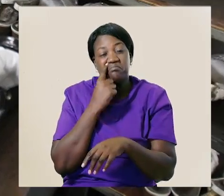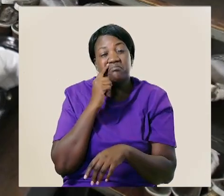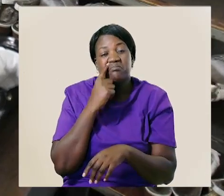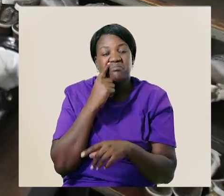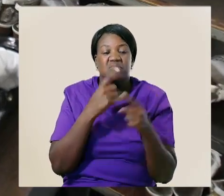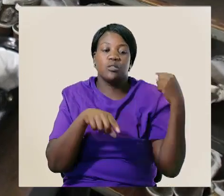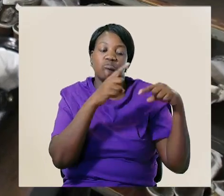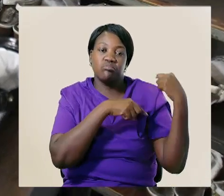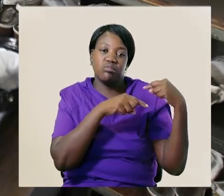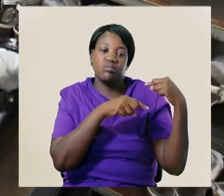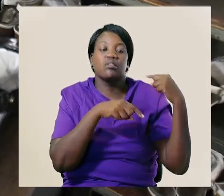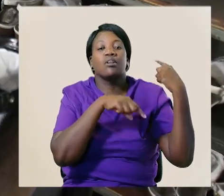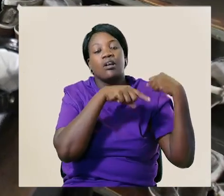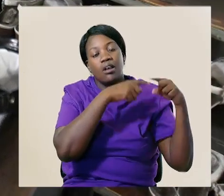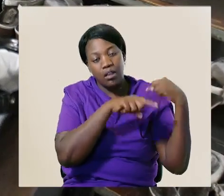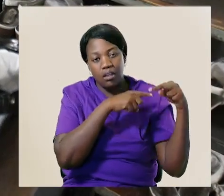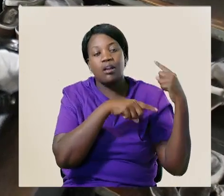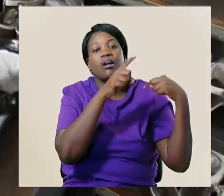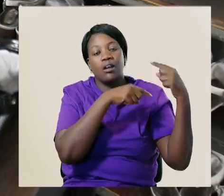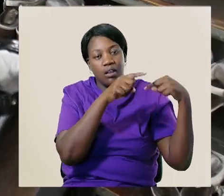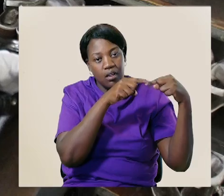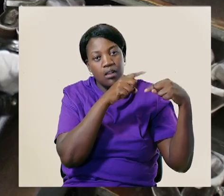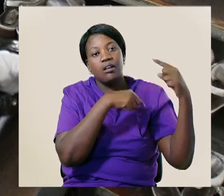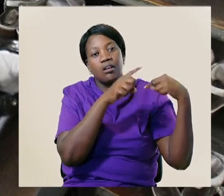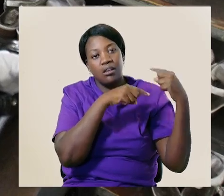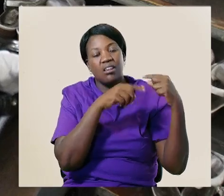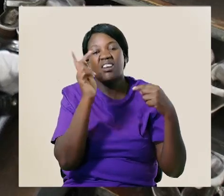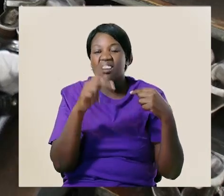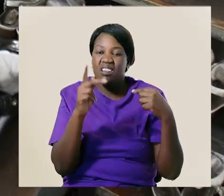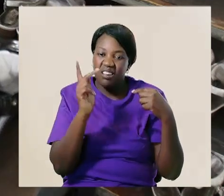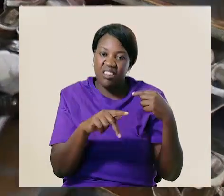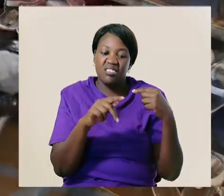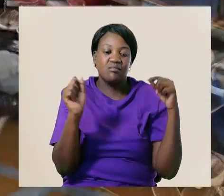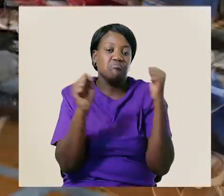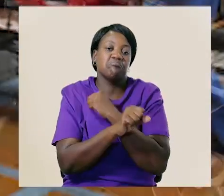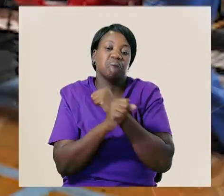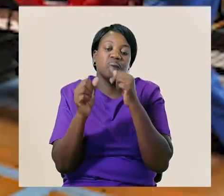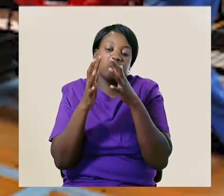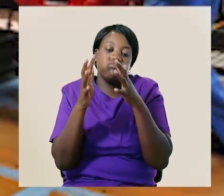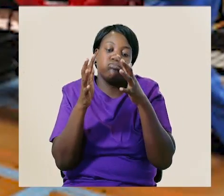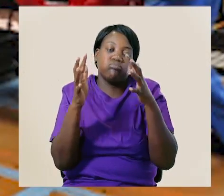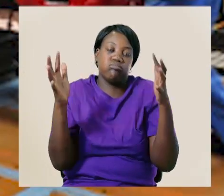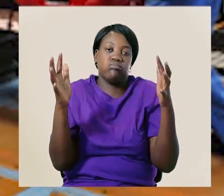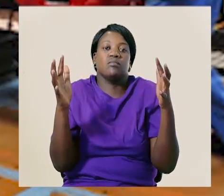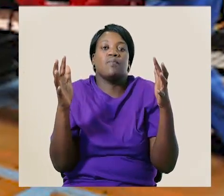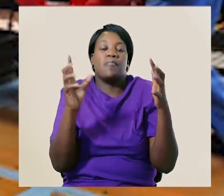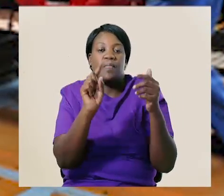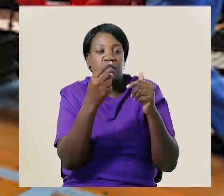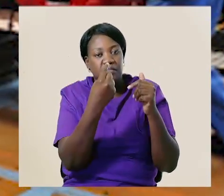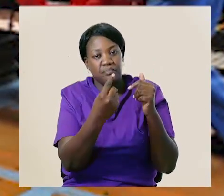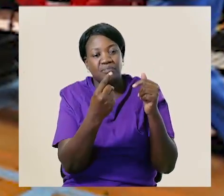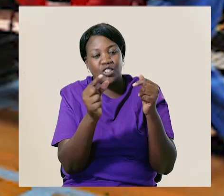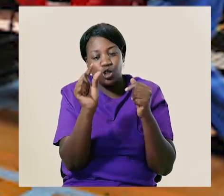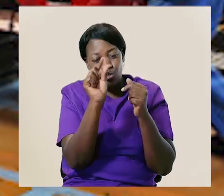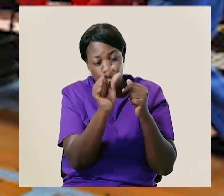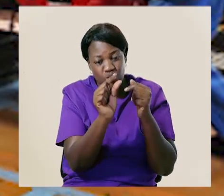to repeat one job over and over and not be able to expand it. Each worker produces only a